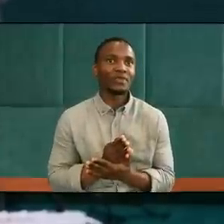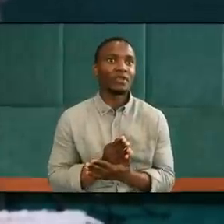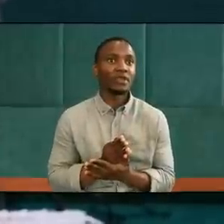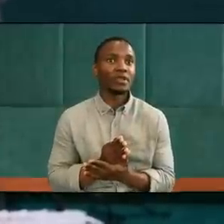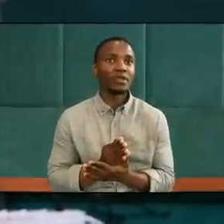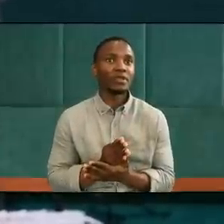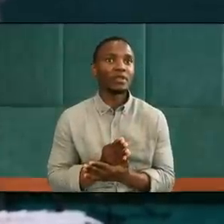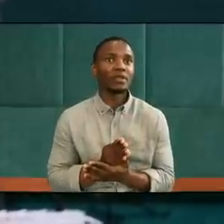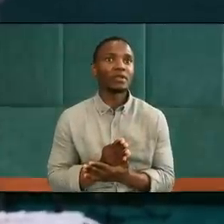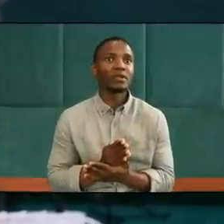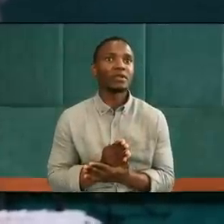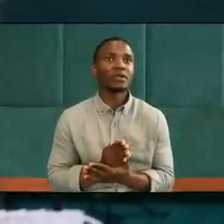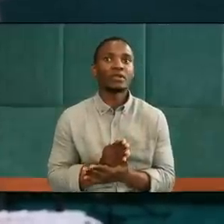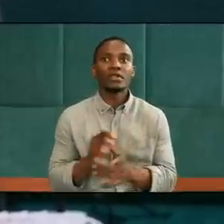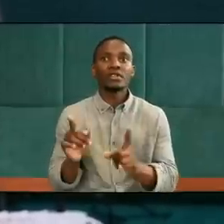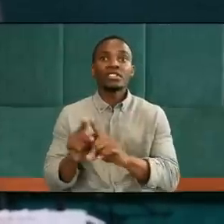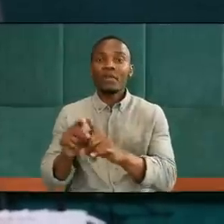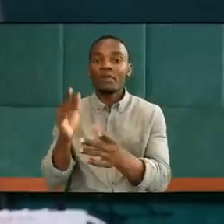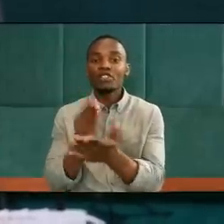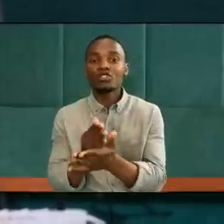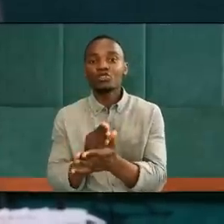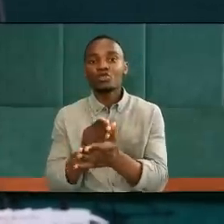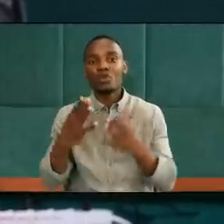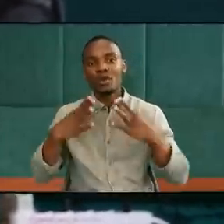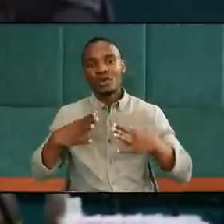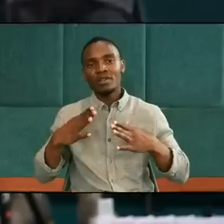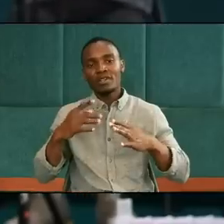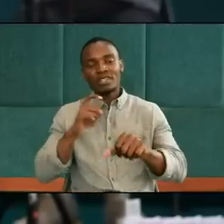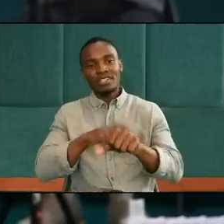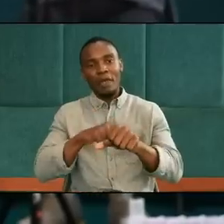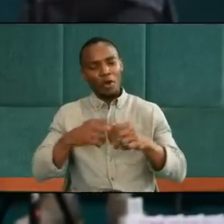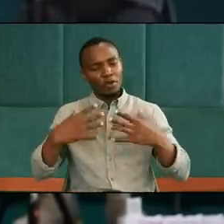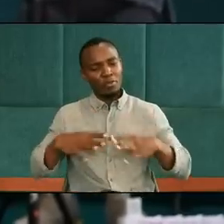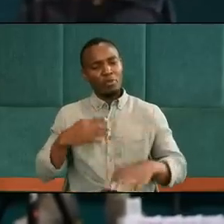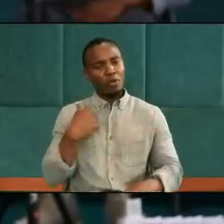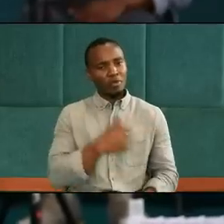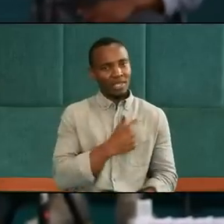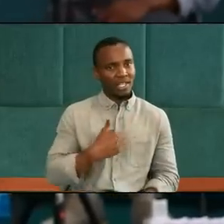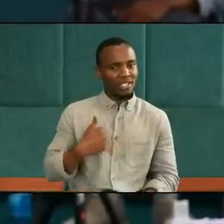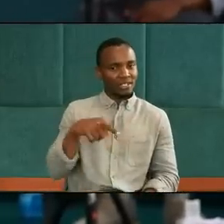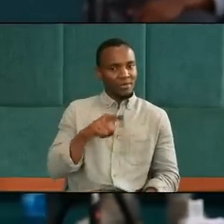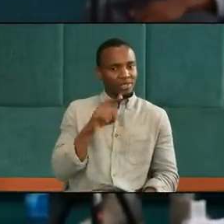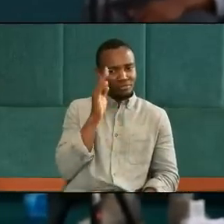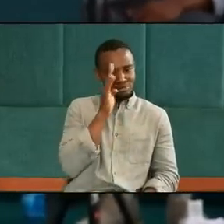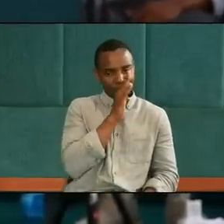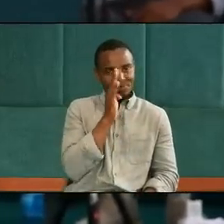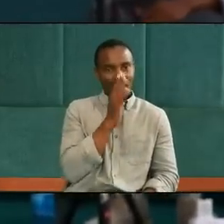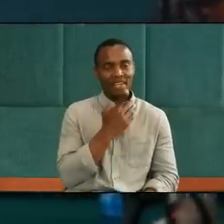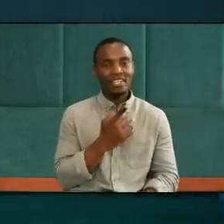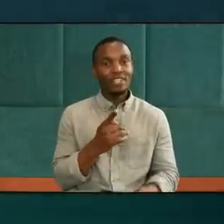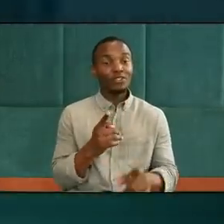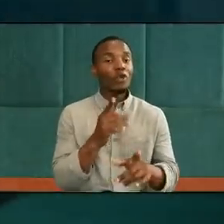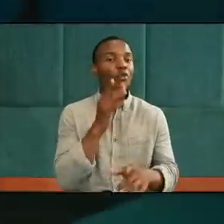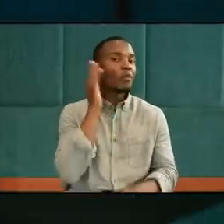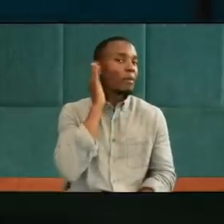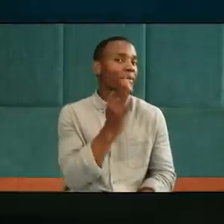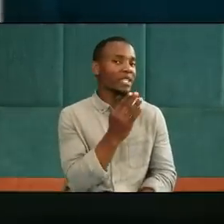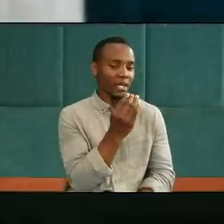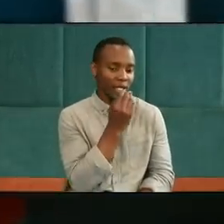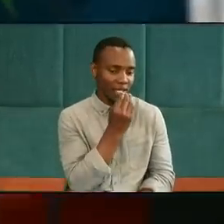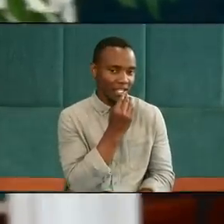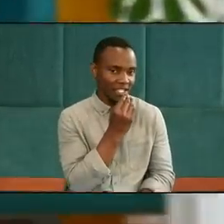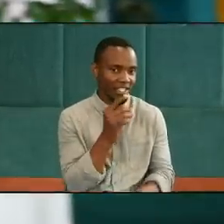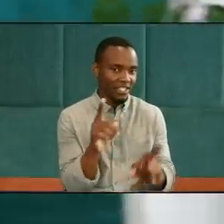Nairobi? Because that's true back home. So you don't want to look at Jesus. So he's eating.